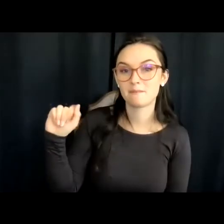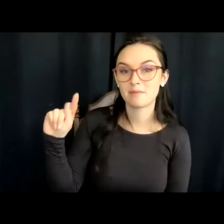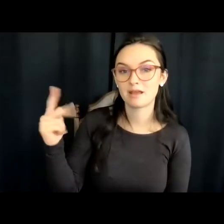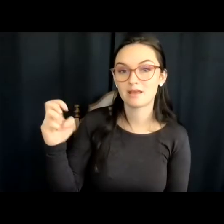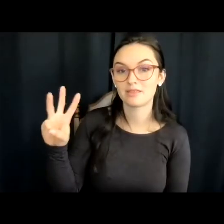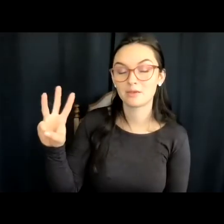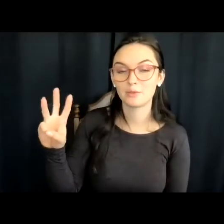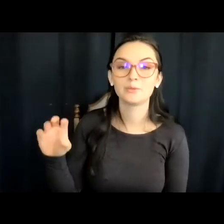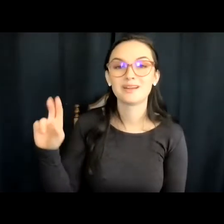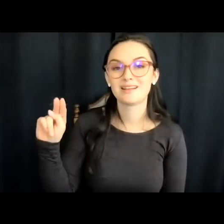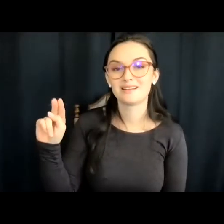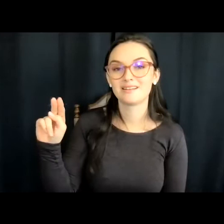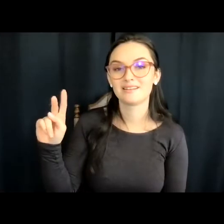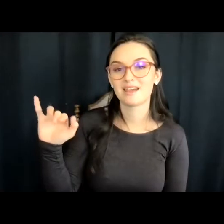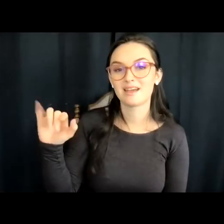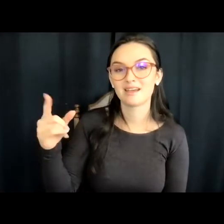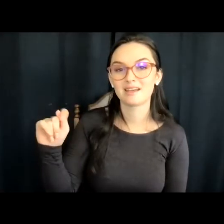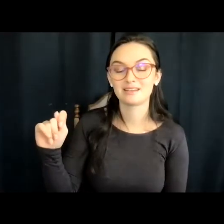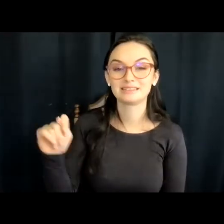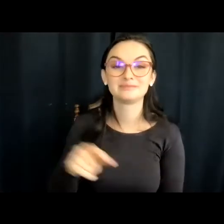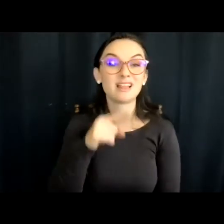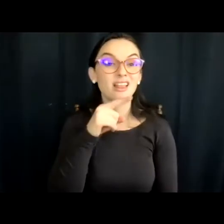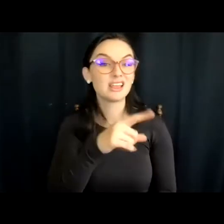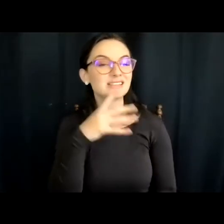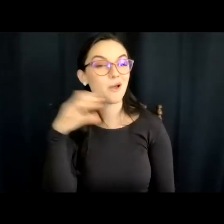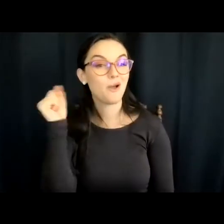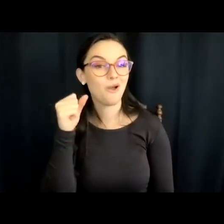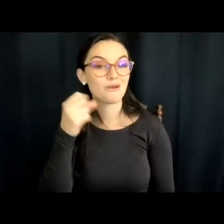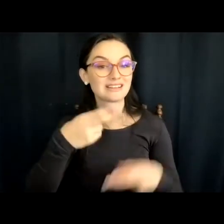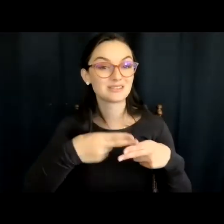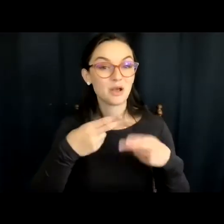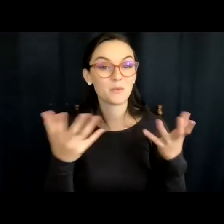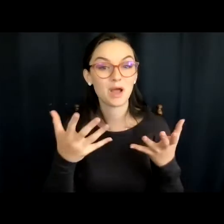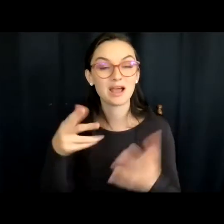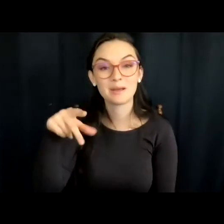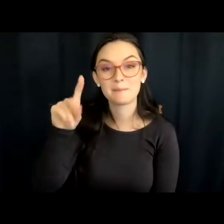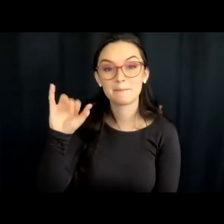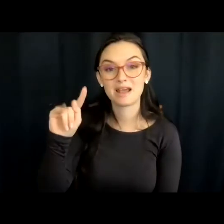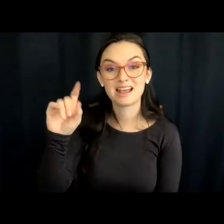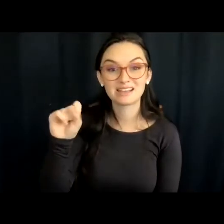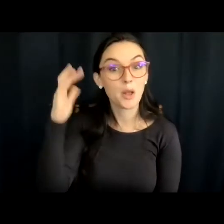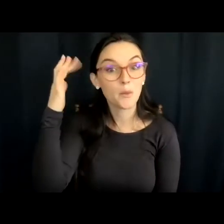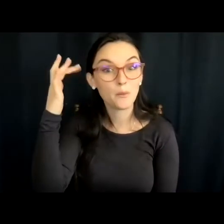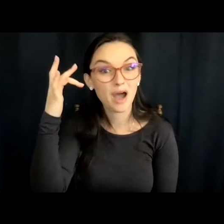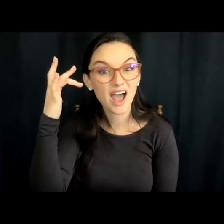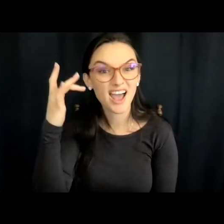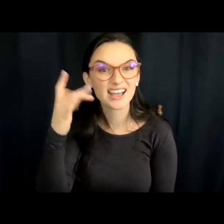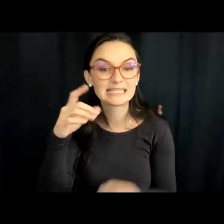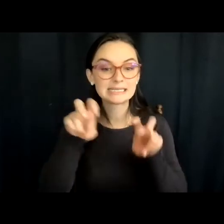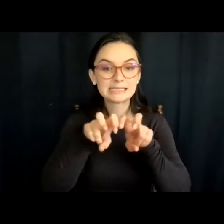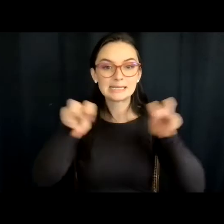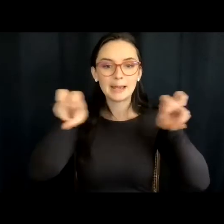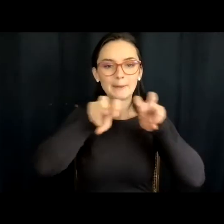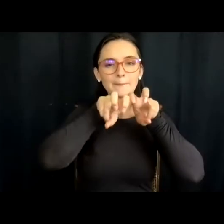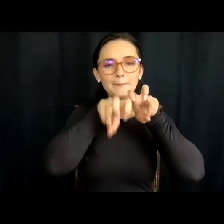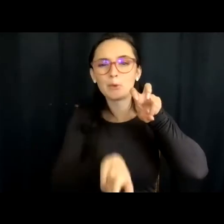used to play basketball. It was also nicknamed the Pit because the seating was so steep, but this still